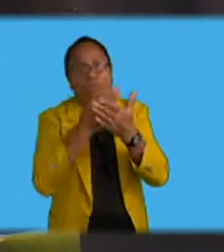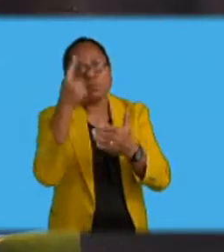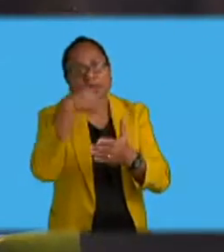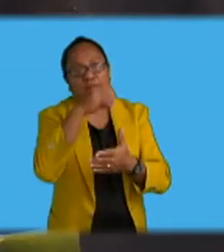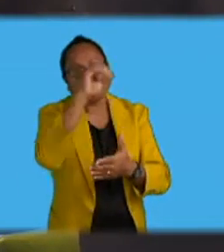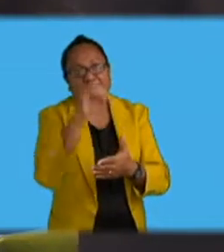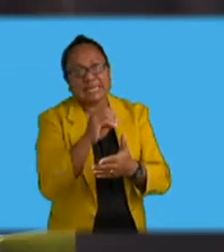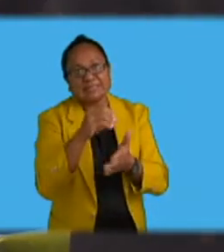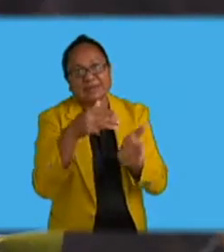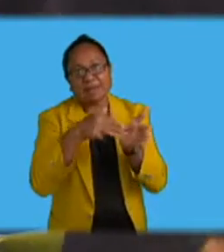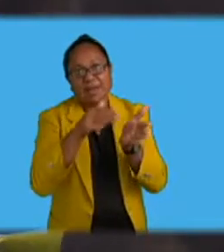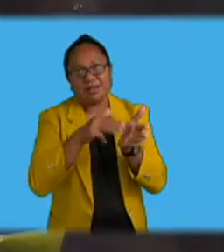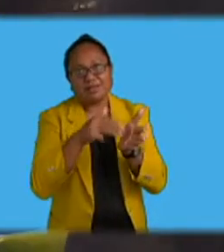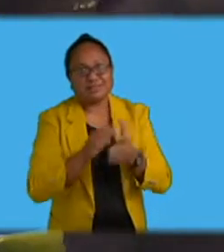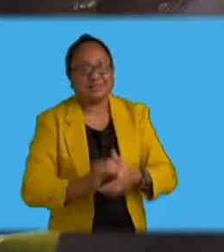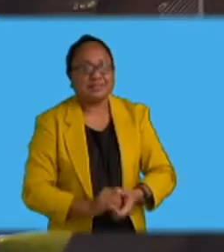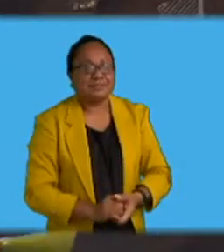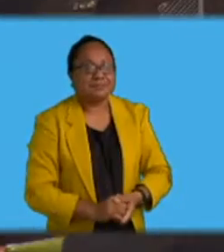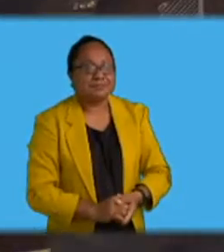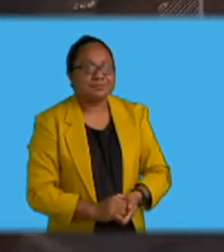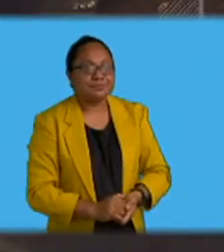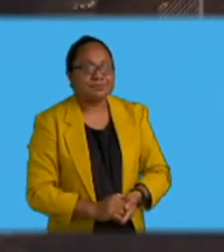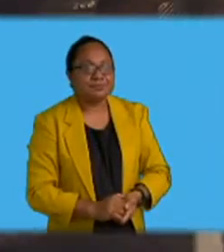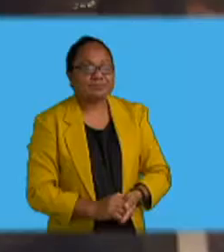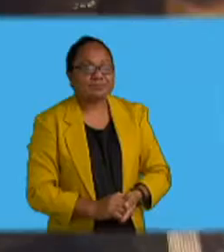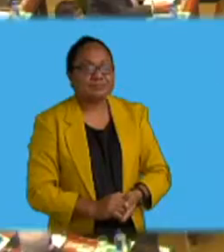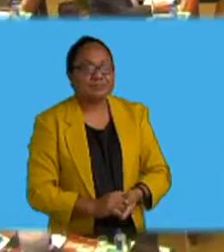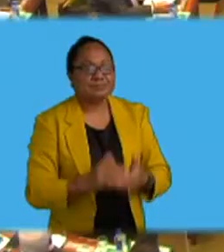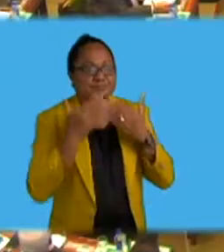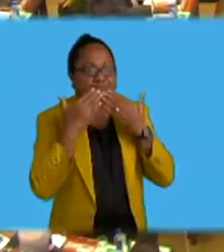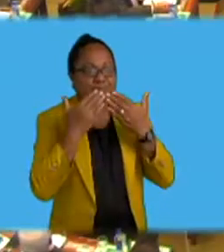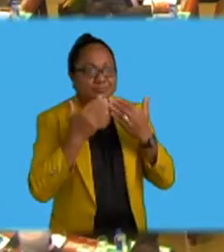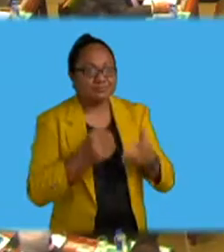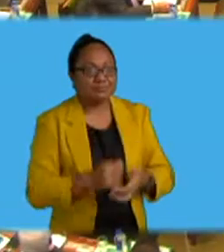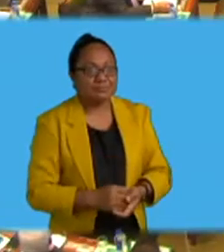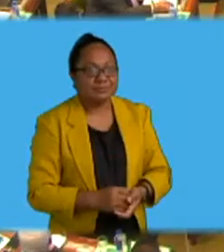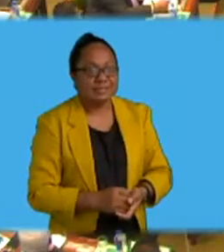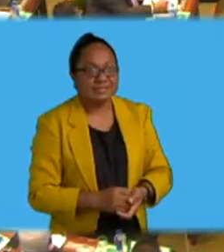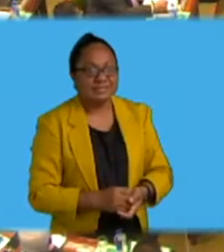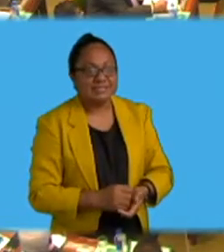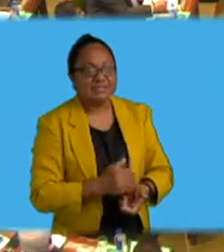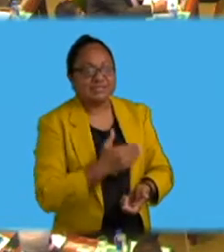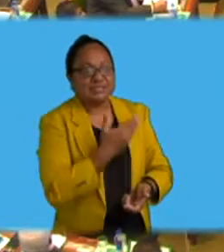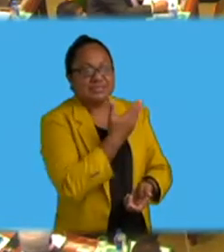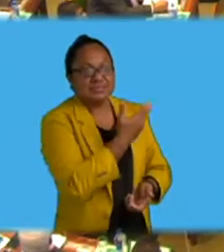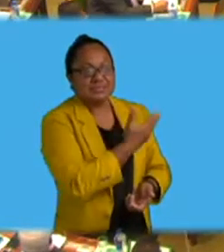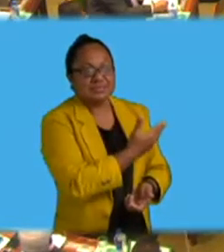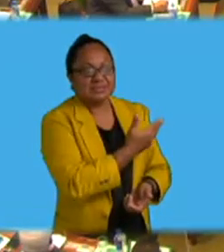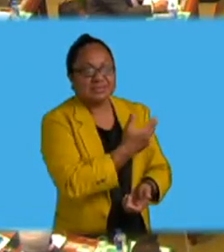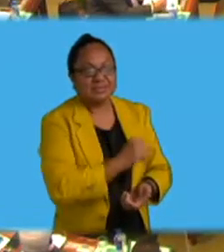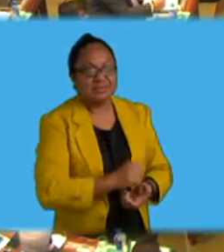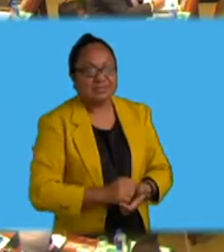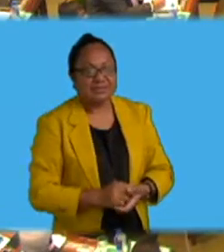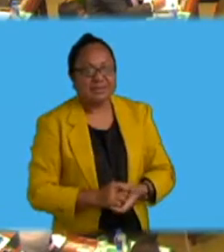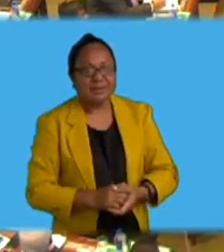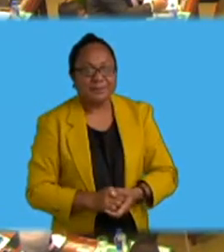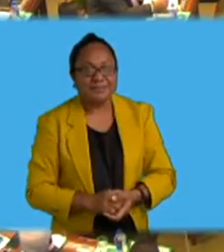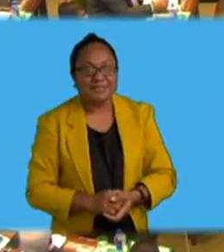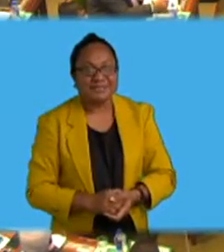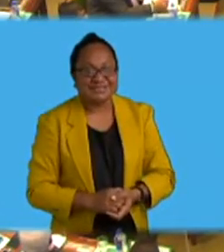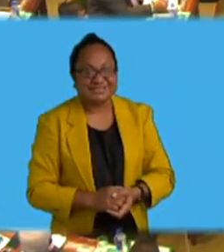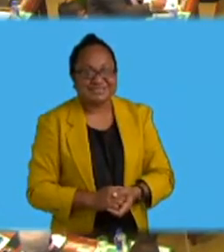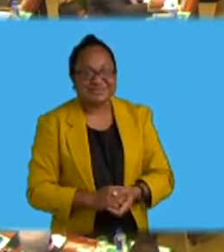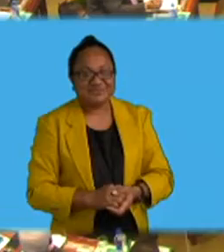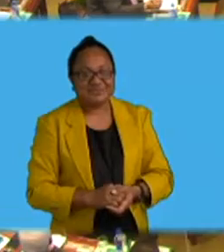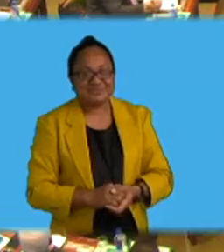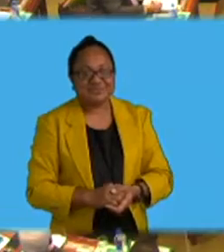mark, Madam Speaker. Thank you. Thank you. I give the floor to the Honorable Ndula Kibaraka. Question had already been asked. Thank you. I